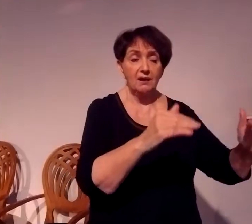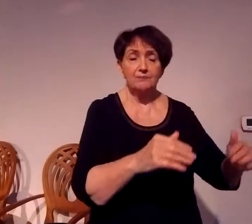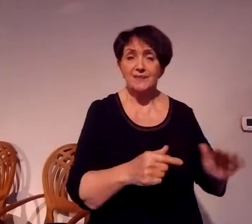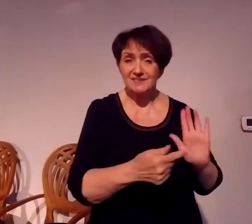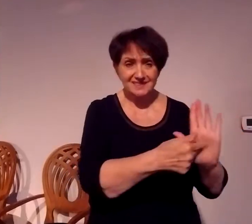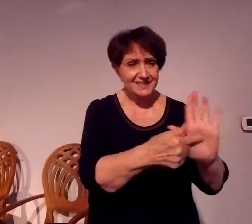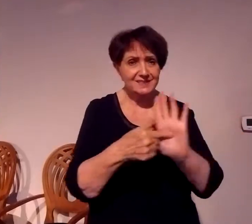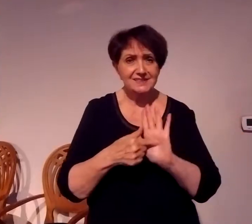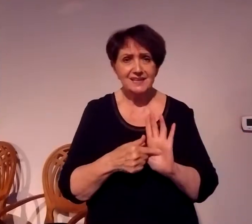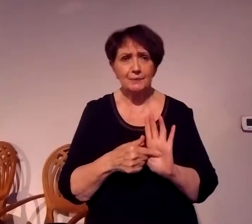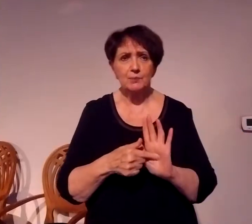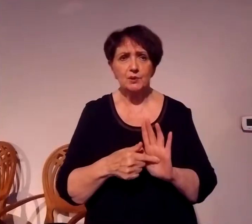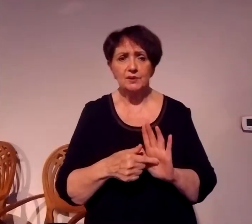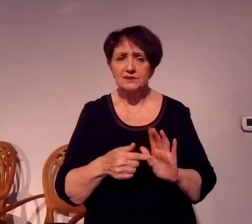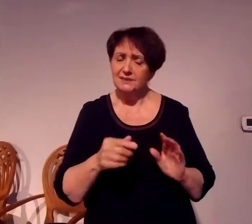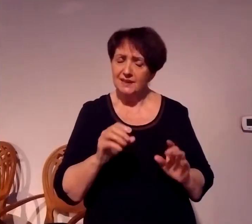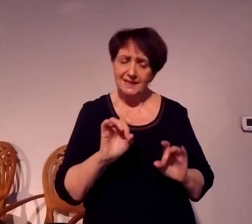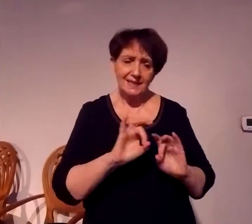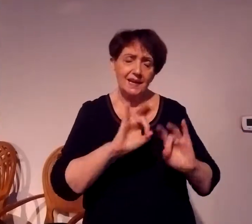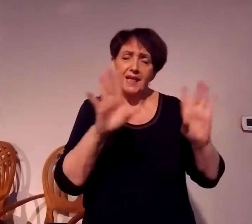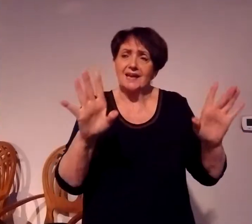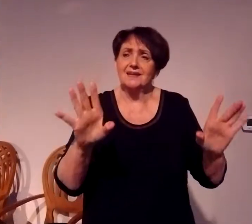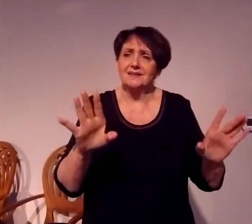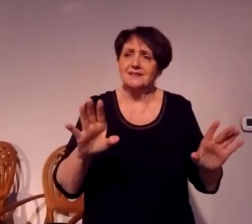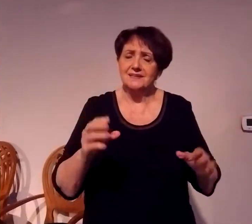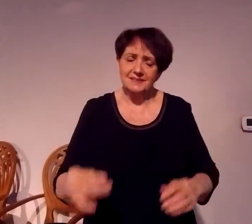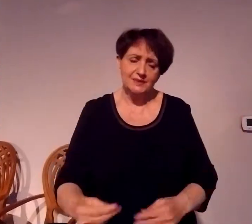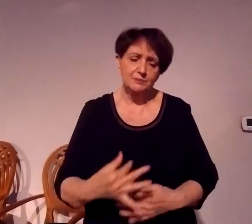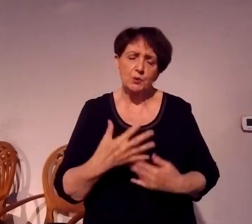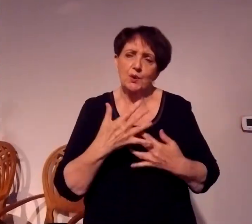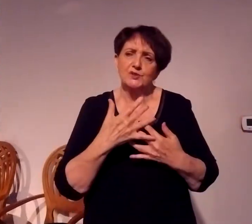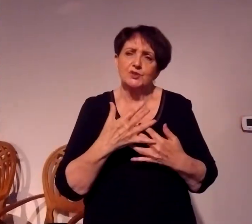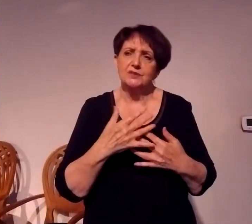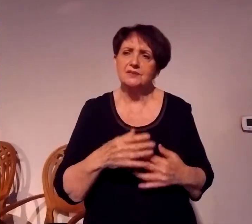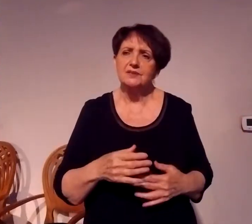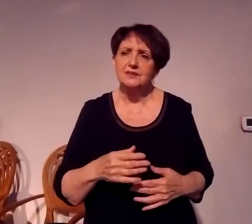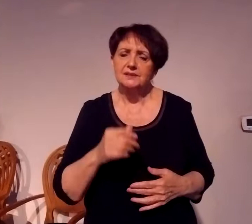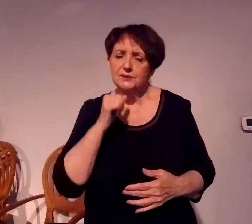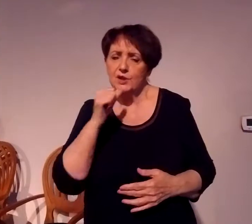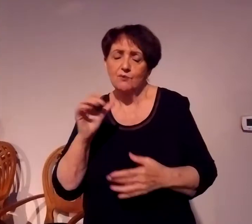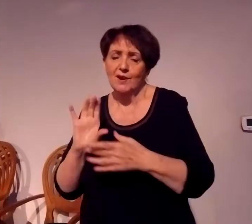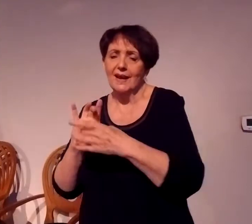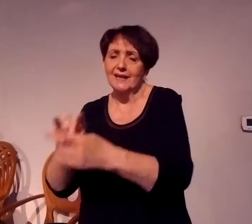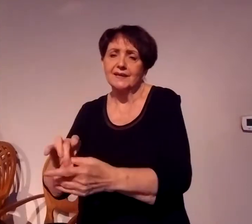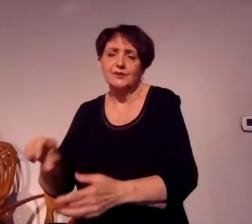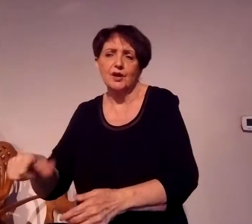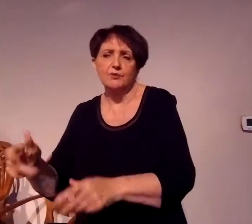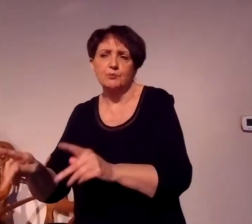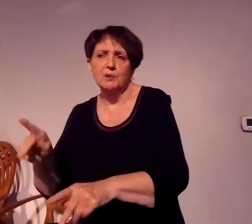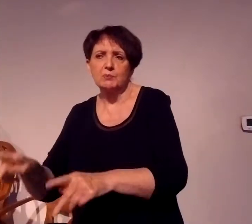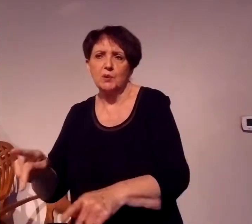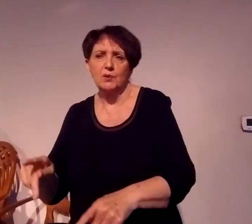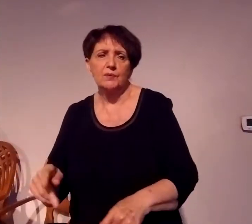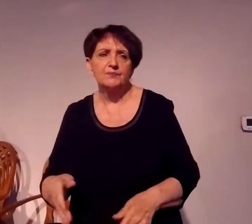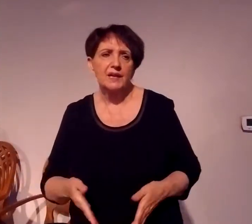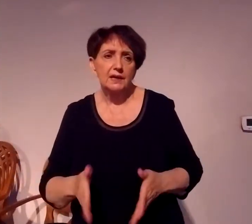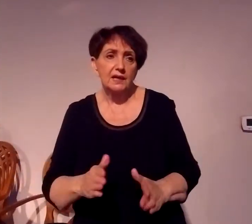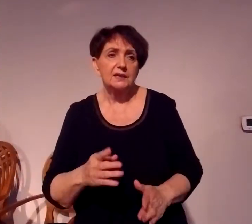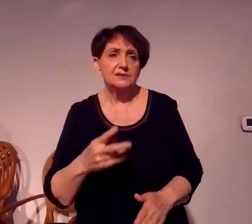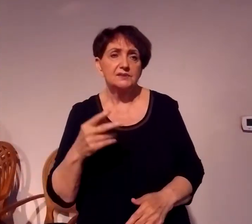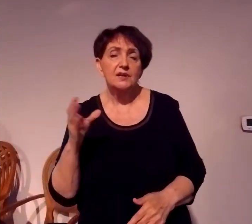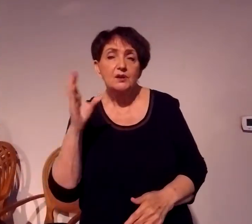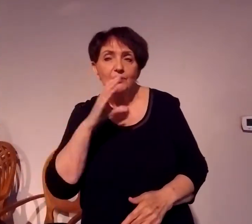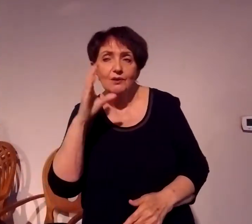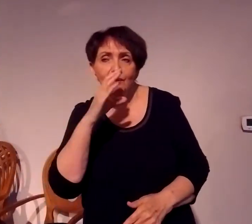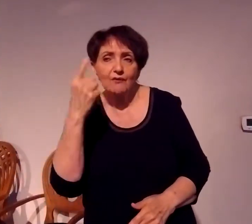as a shining light and as an inspiration. It has nothing to do with anybody else. Let us look